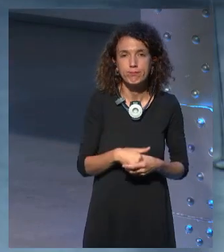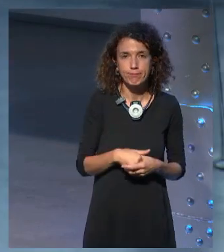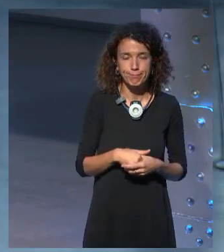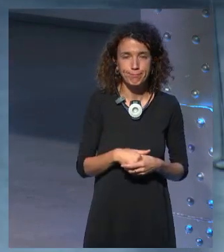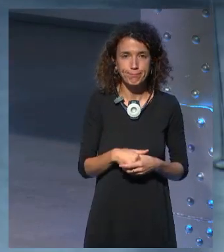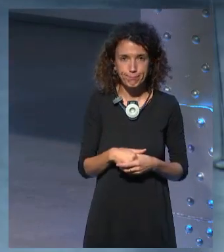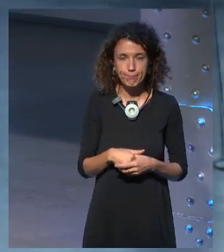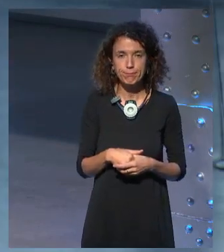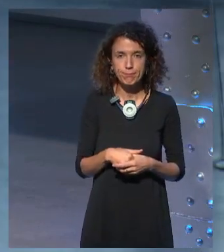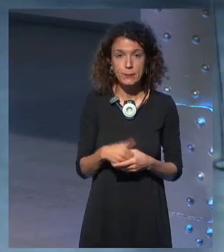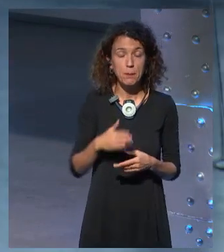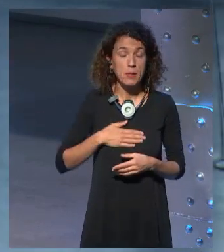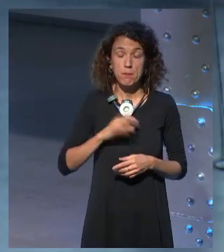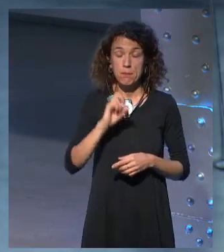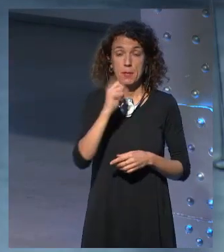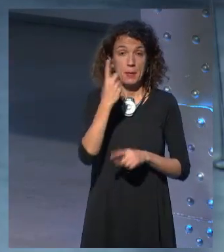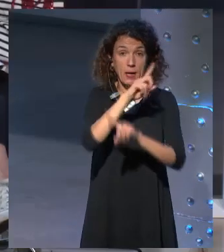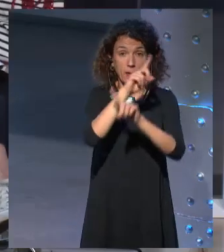Answers all of them.